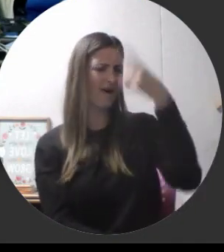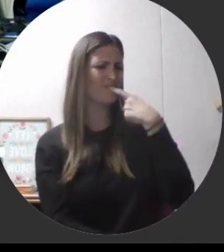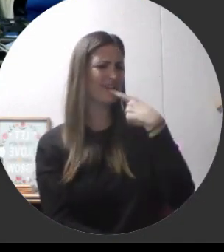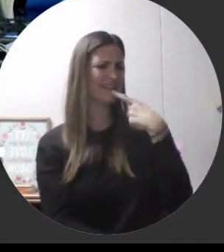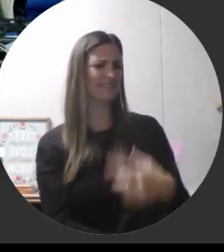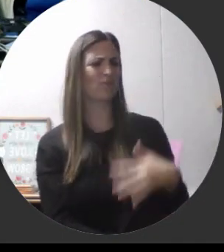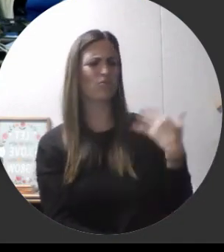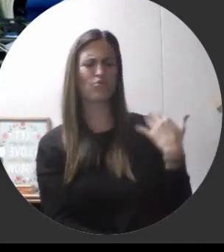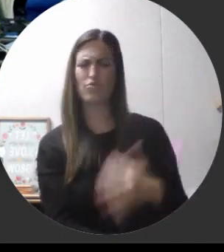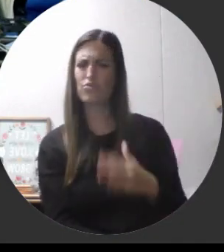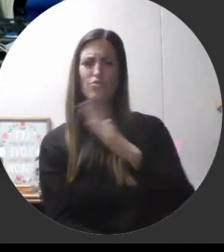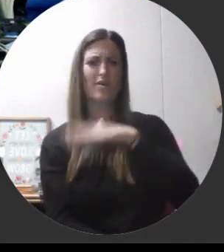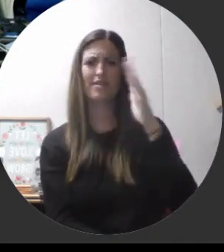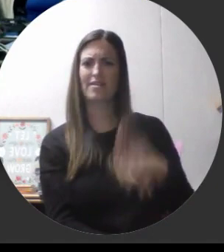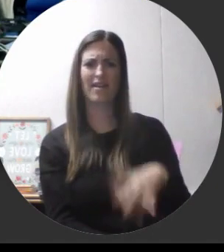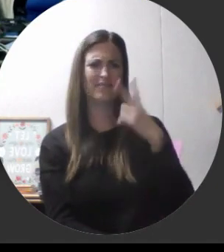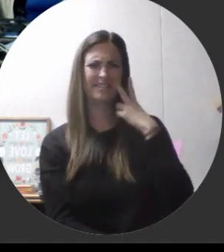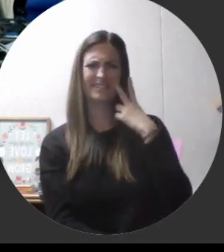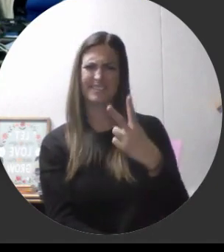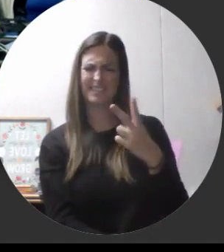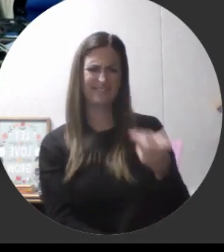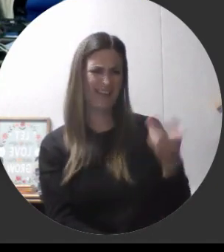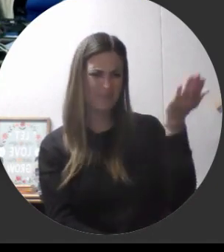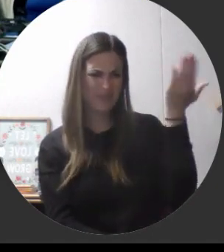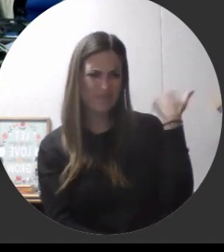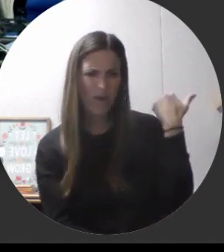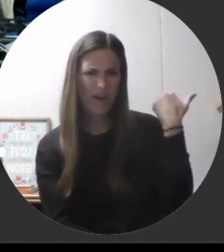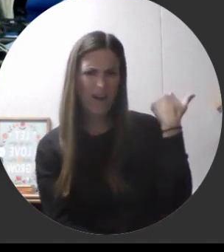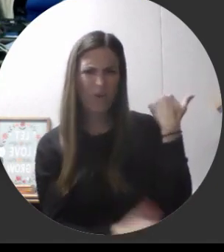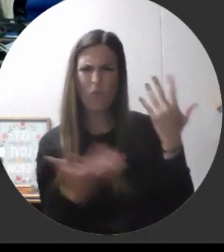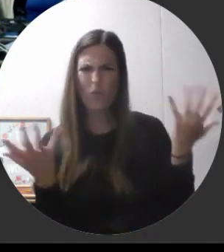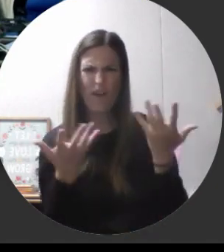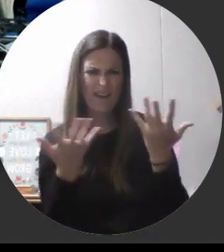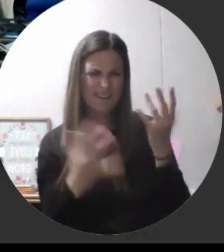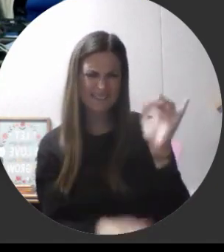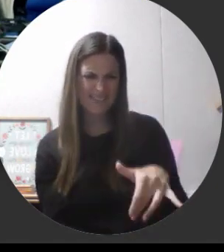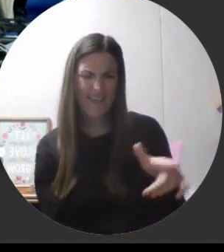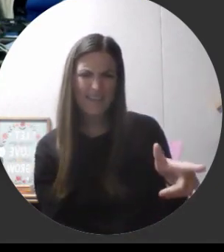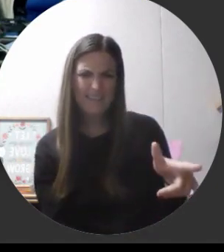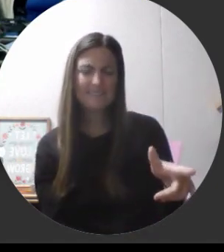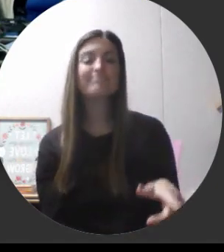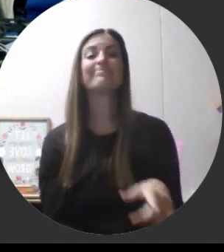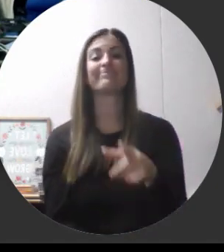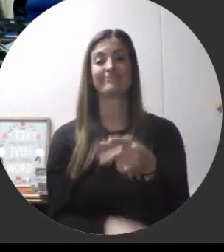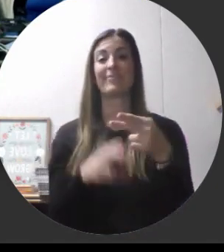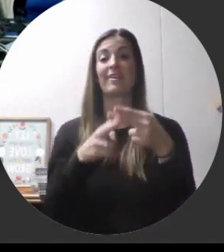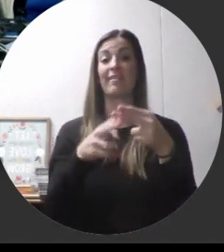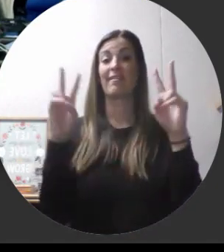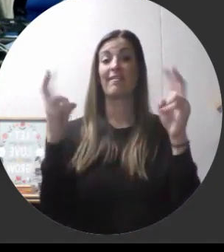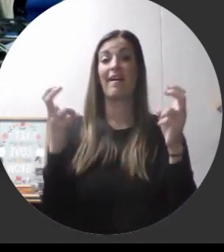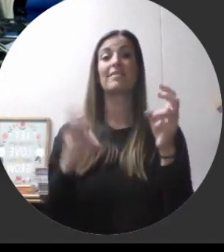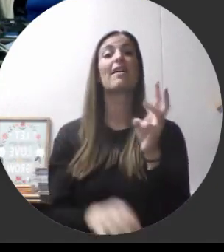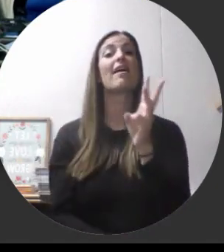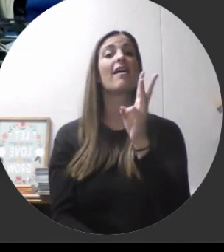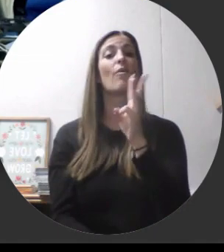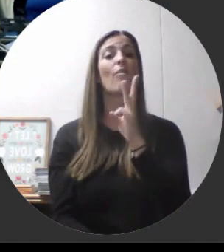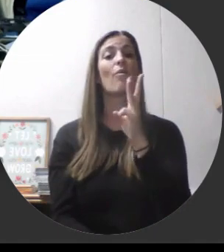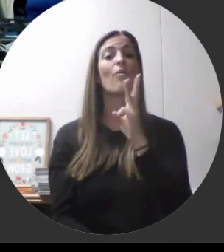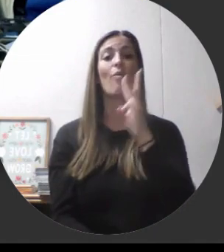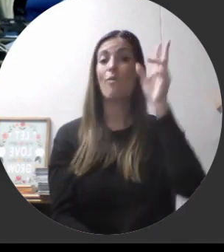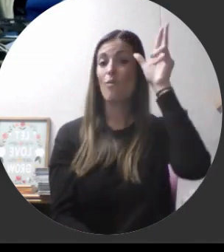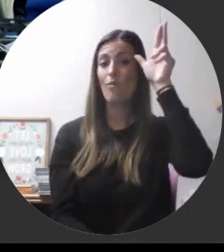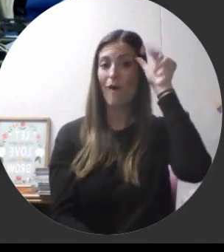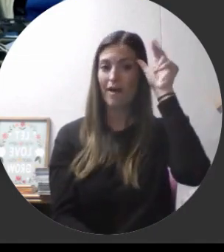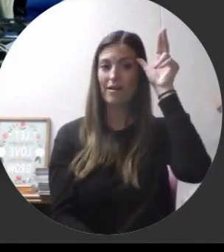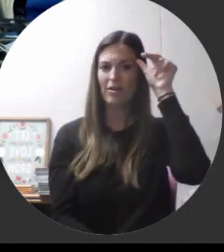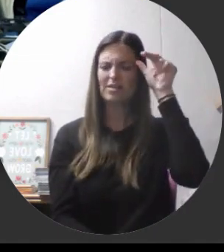seas and never seen such a creature. Is it some kind of sea serpent?" "A water horse," said Grumble. "I've heard of you speak of